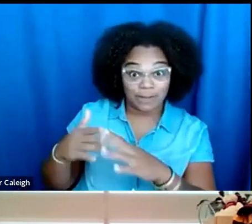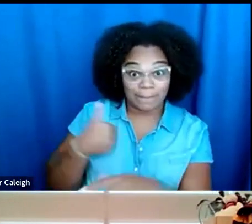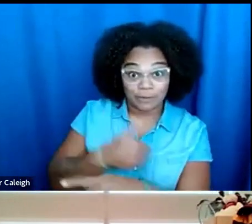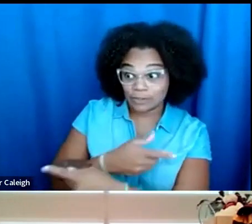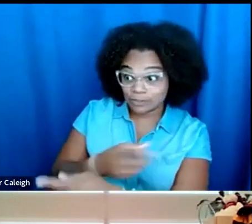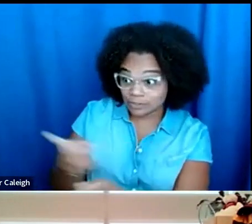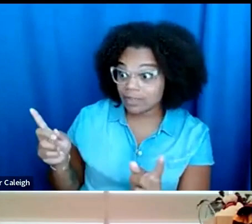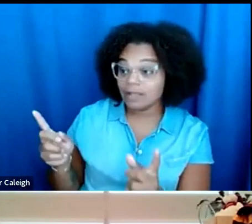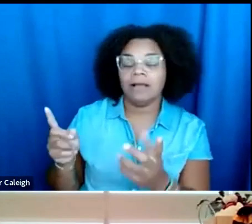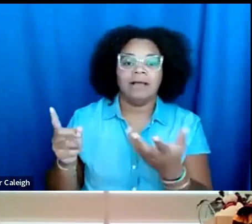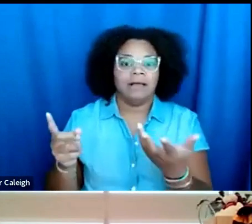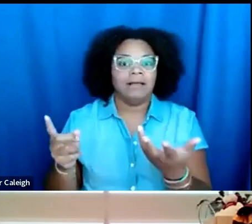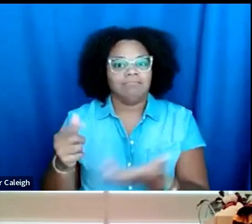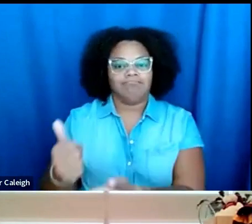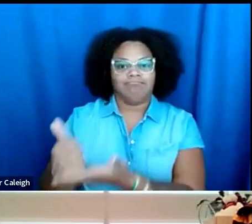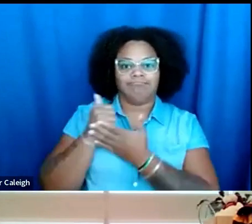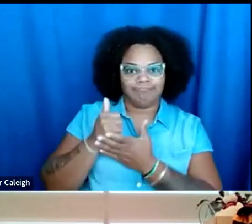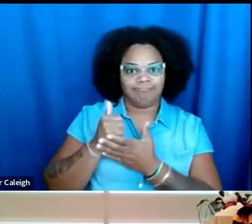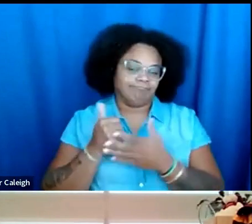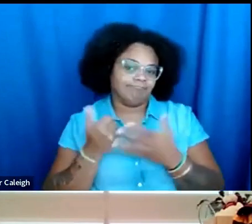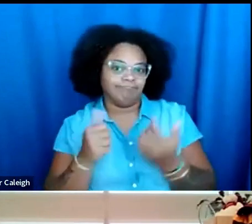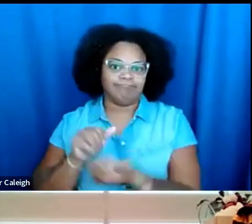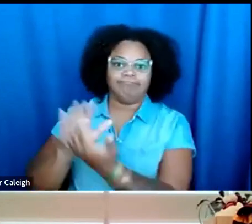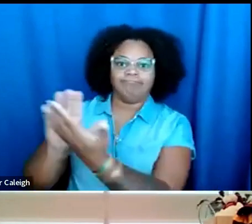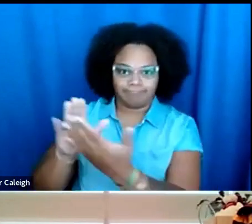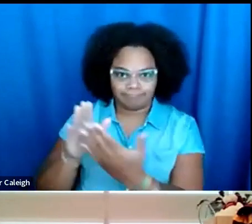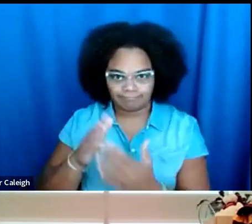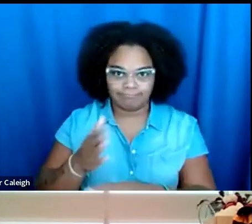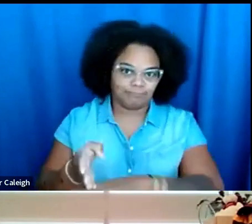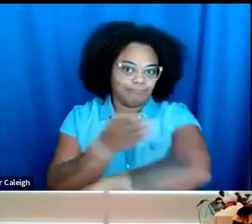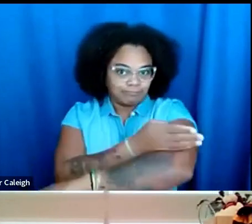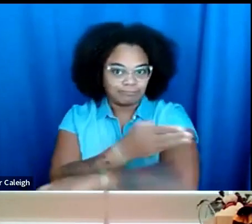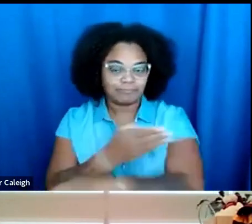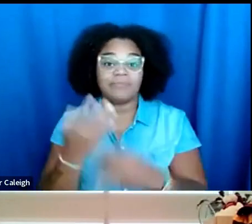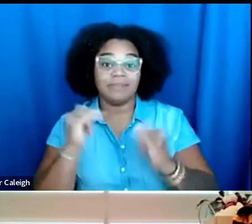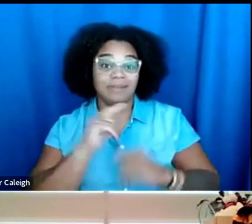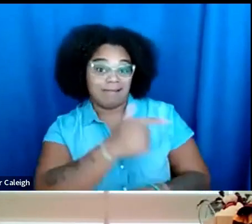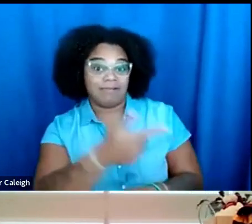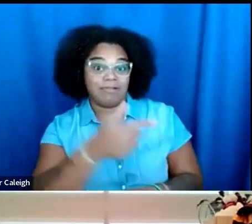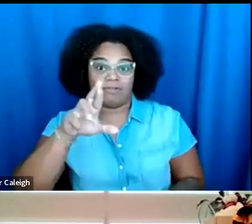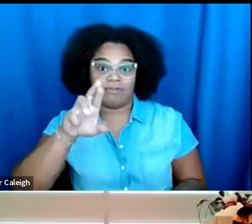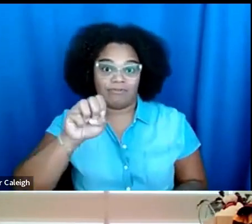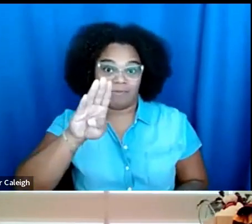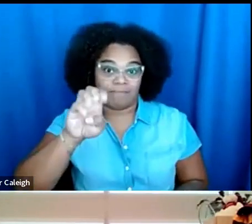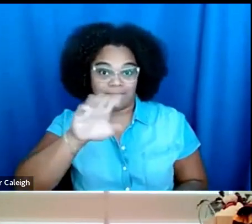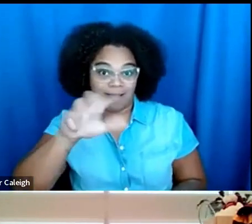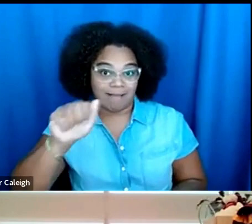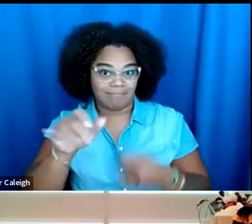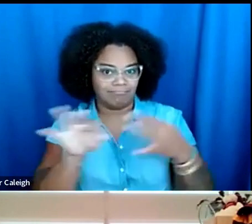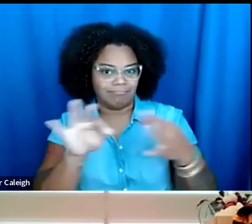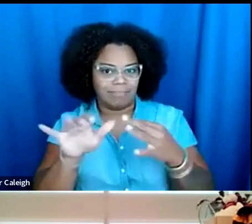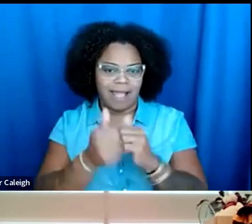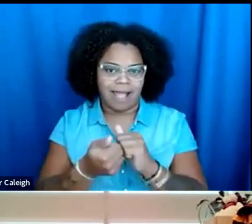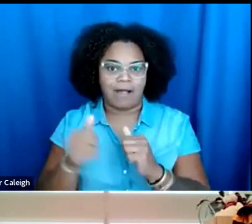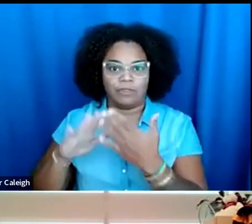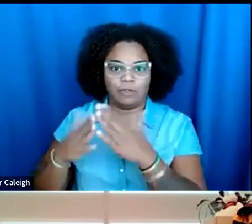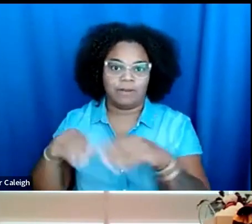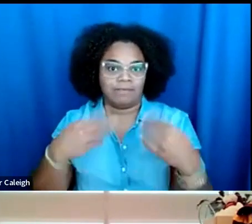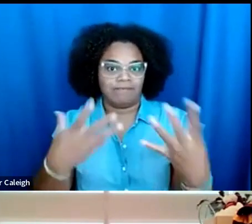And I'll turn it over to Rebecca to talk a little bit about how the community provides this input and how important it really is.